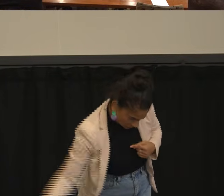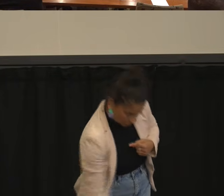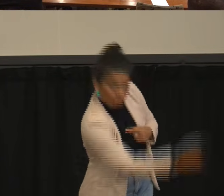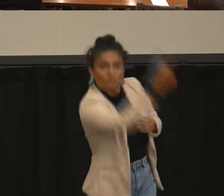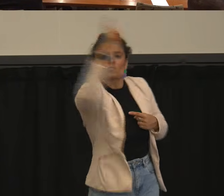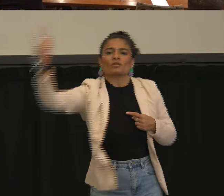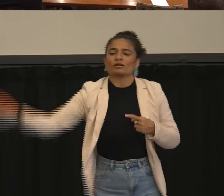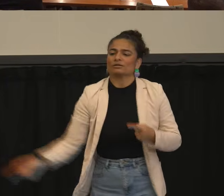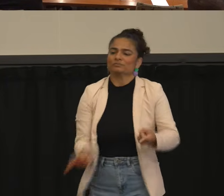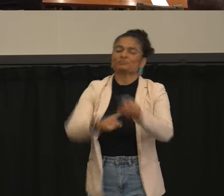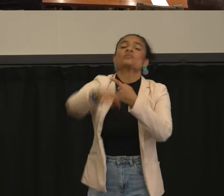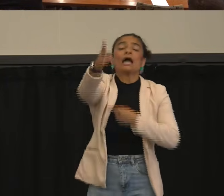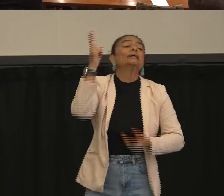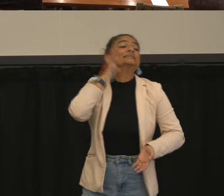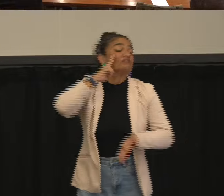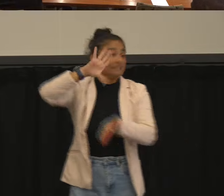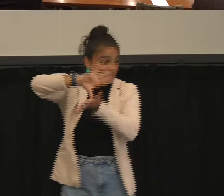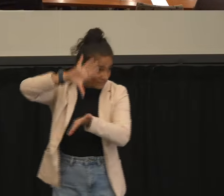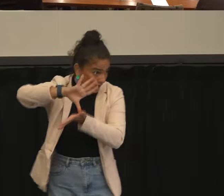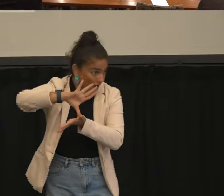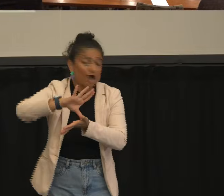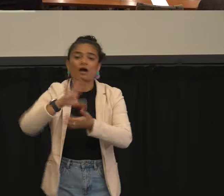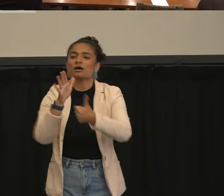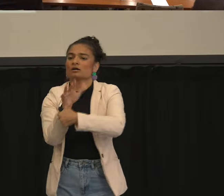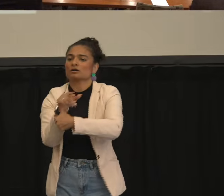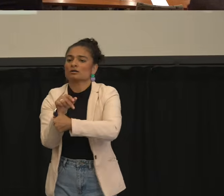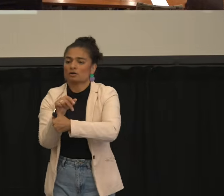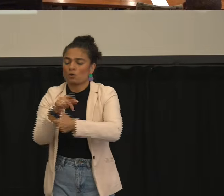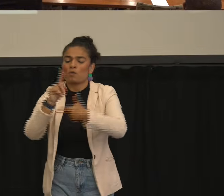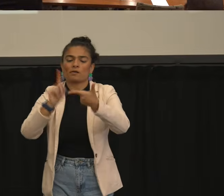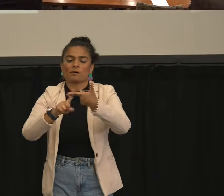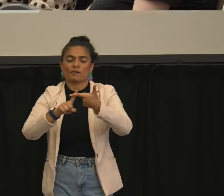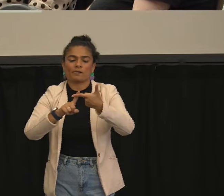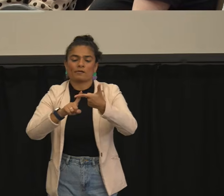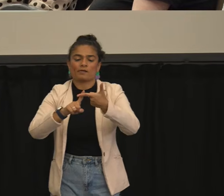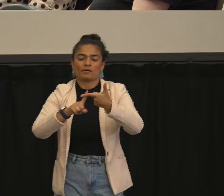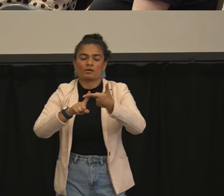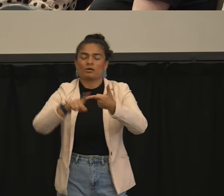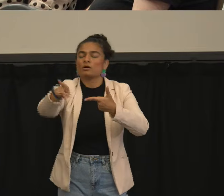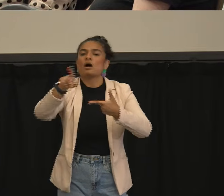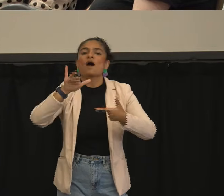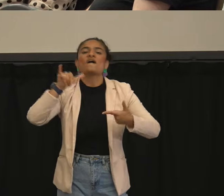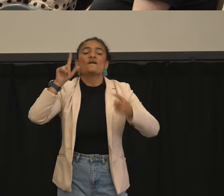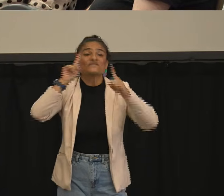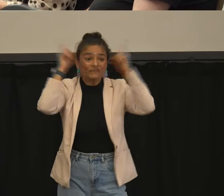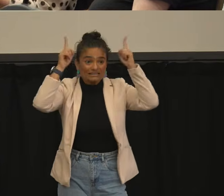Let me just find my thoughts. Okay, yes. So Deaf Centre, Wits Deaf Centre,